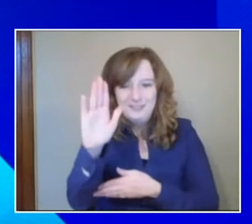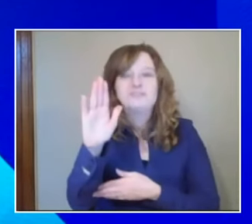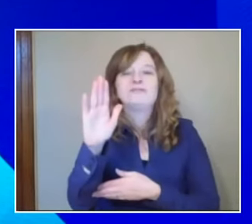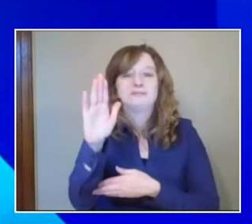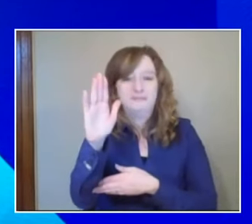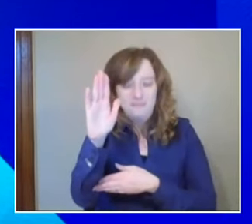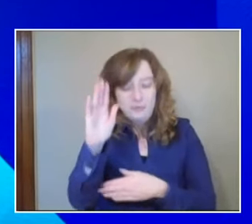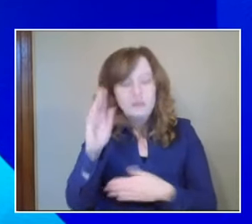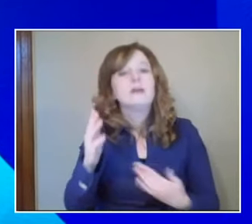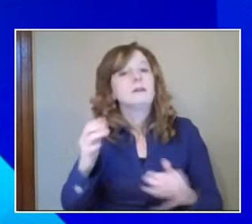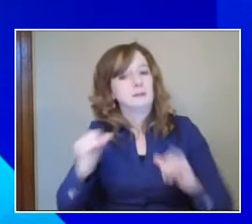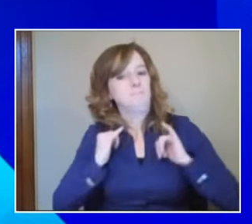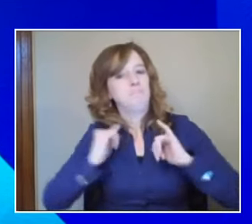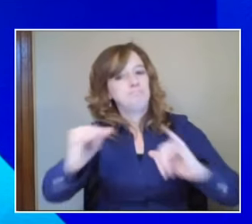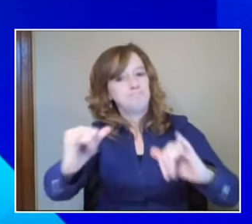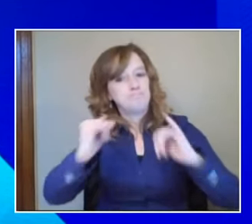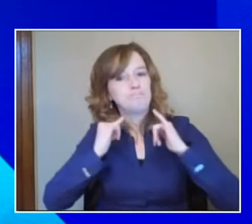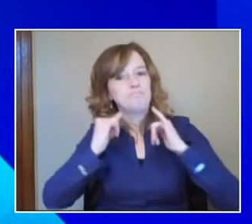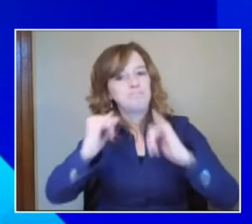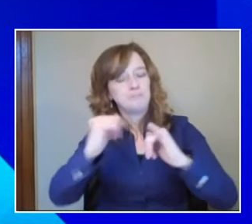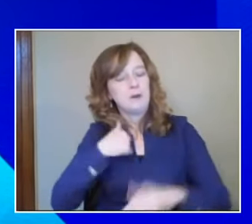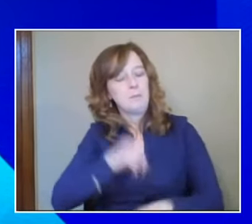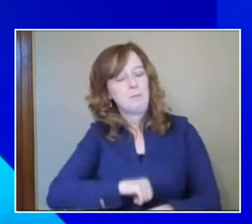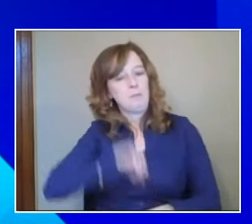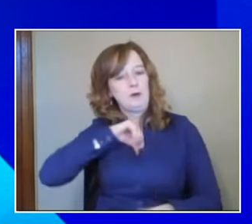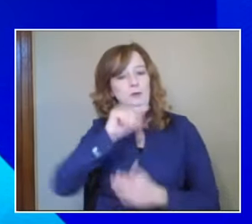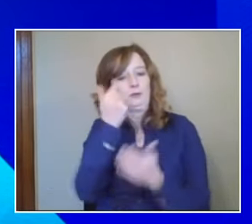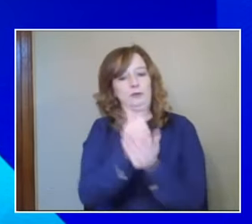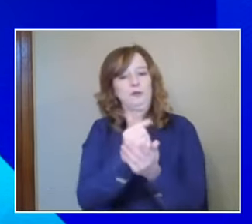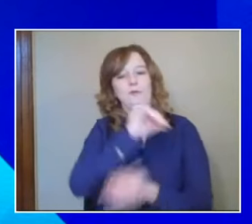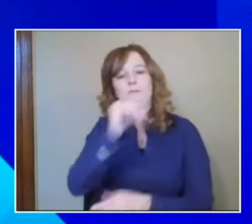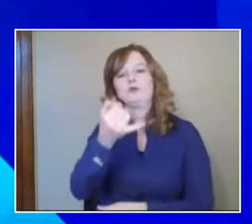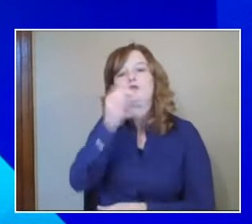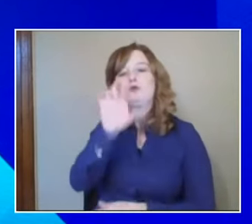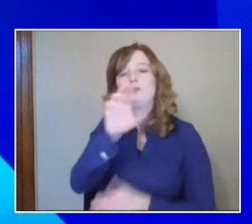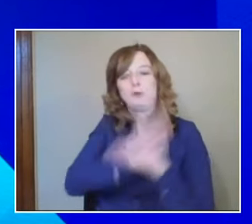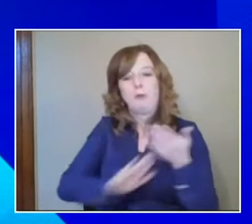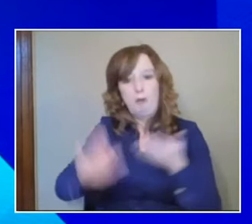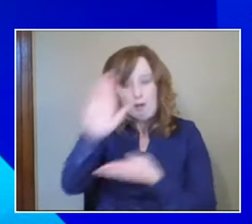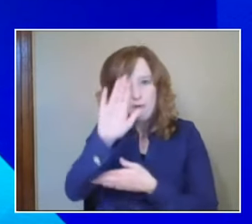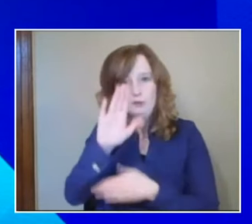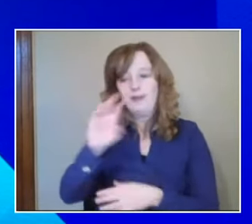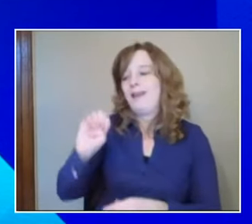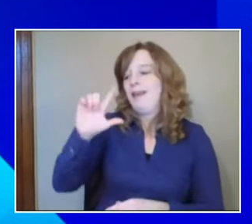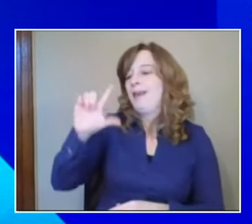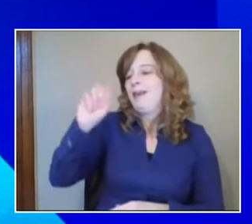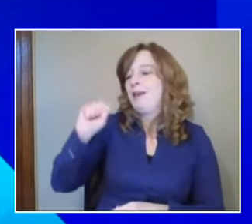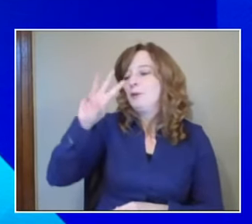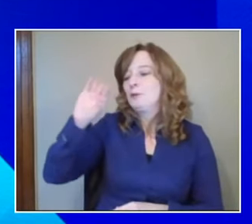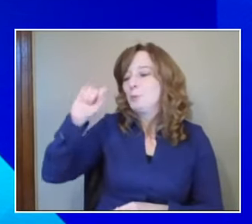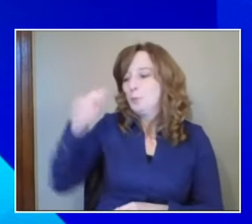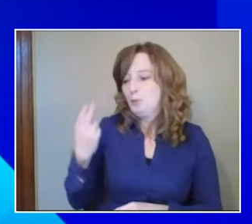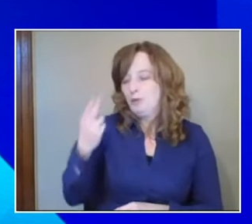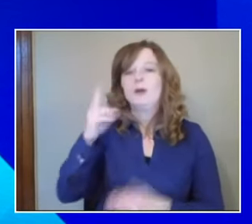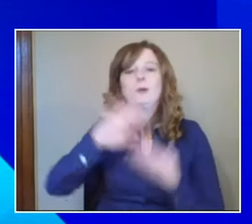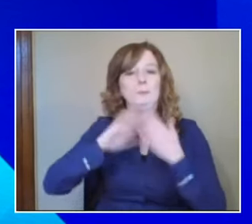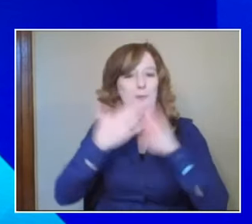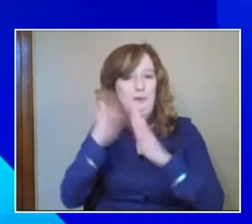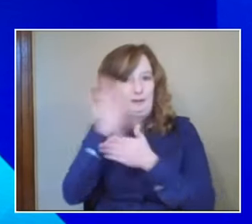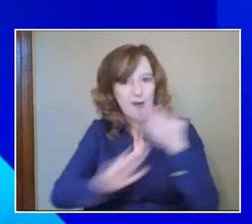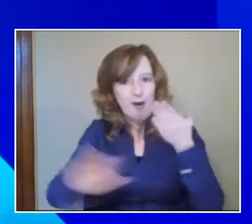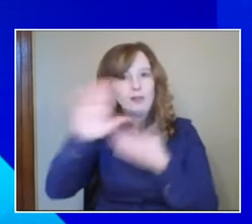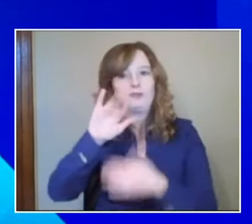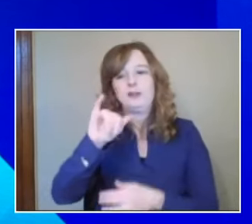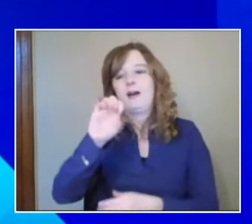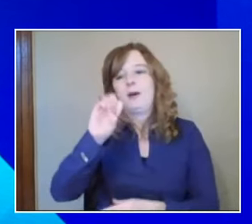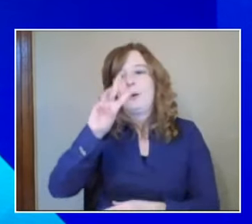I'm a proud product of the junior college system, Ellsworth Community College in Iowa Falls, Iowa. Many